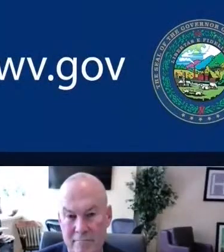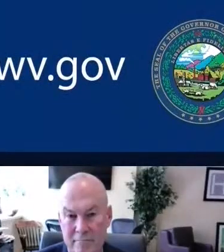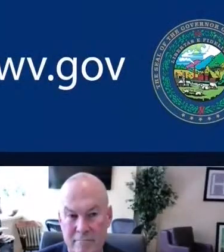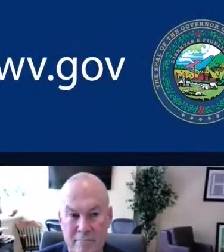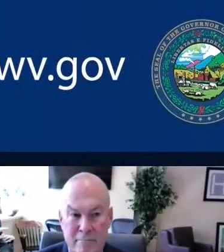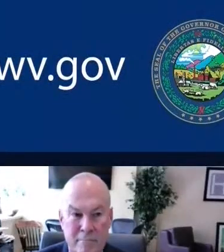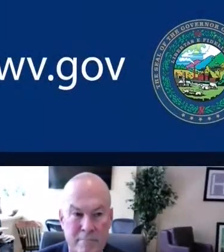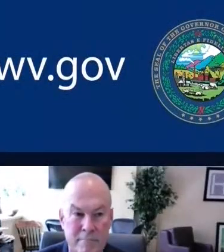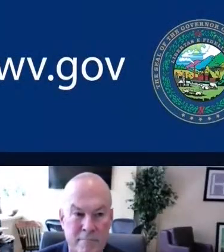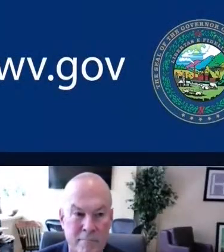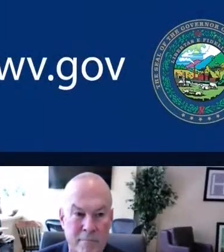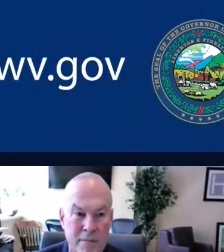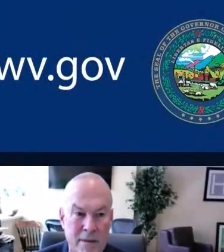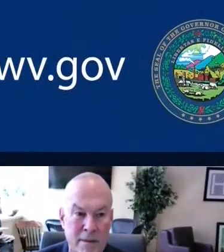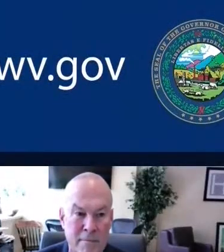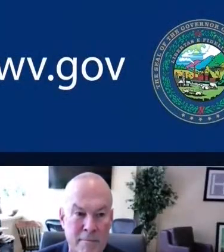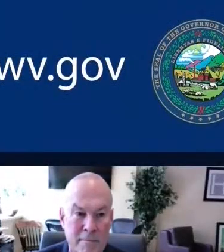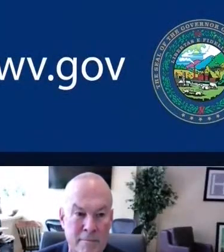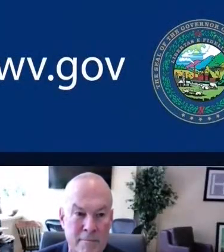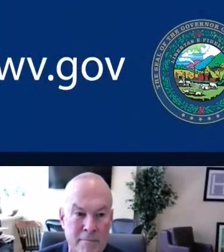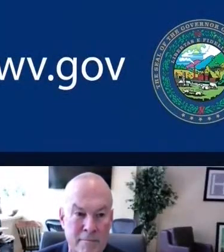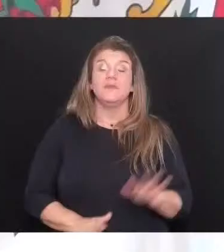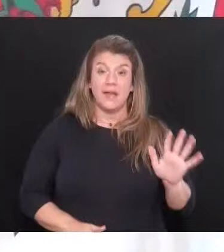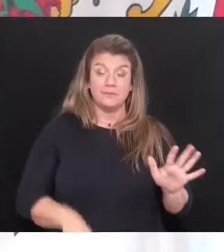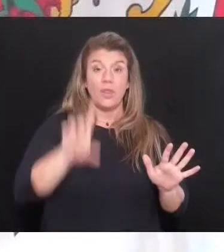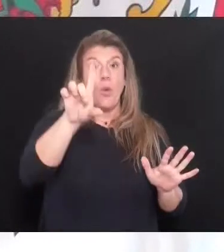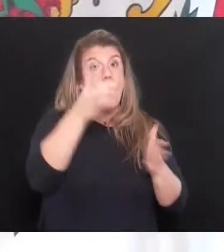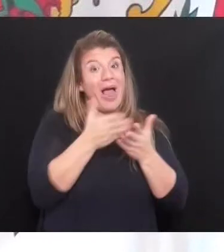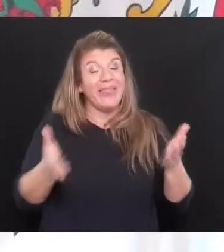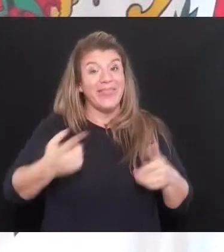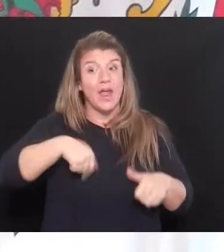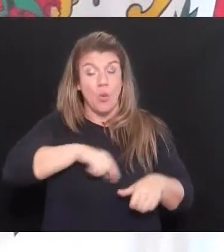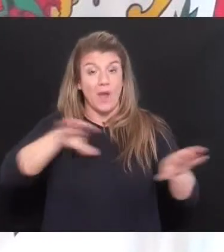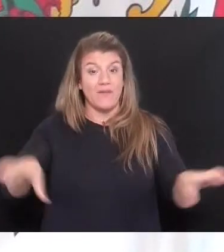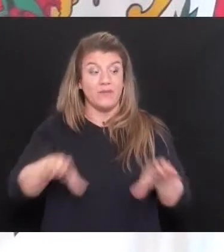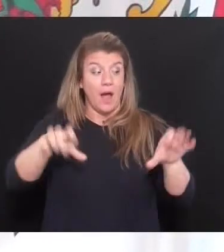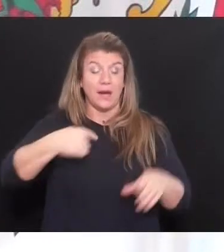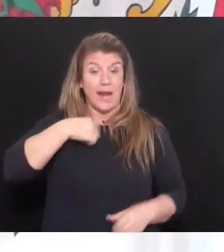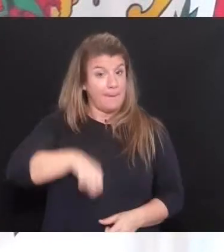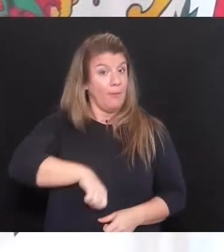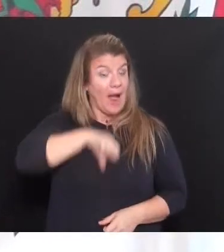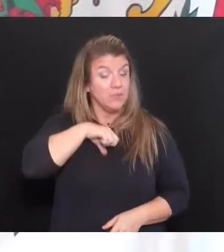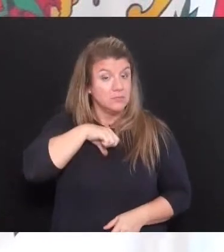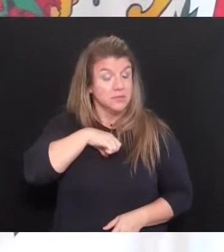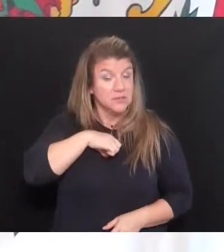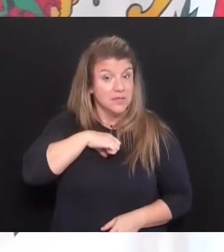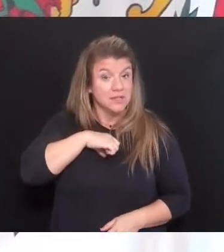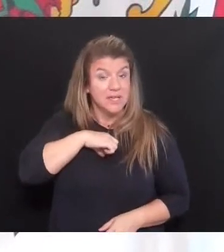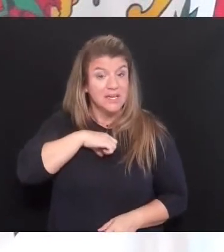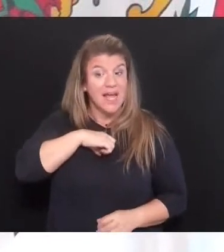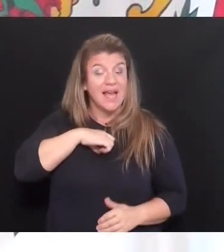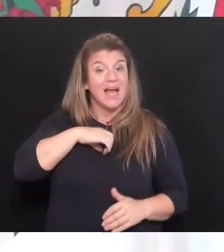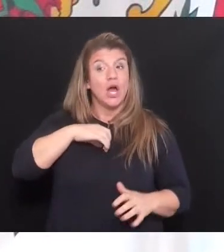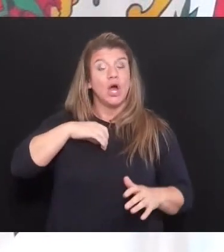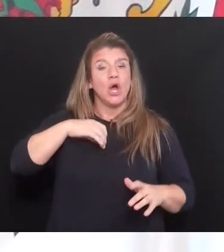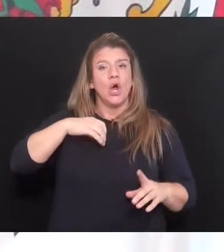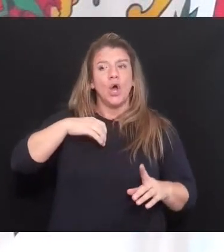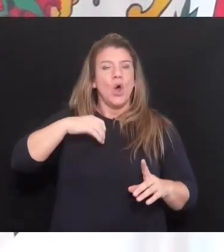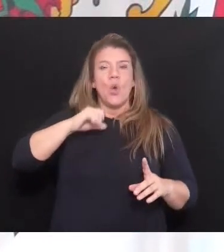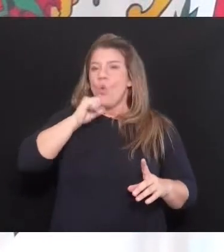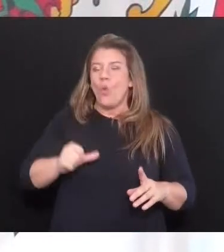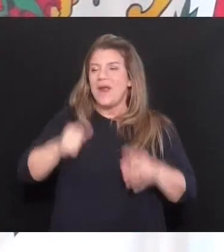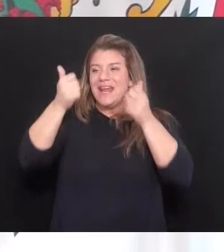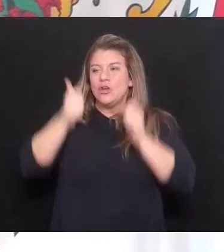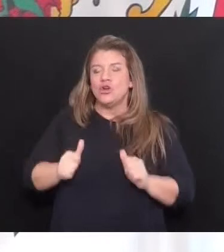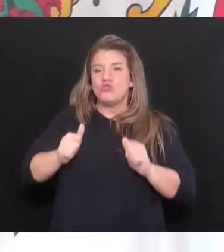Well, Paul, the one thing we've done, and I'm proud of this, we didn't try